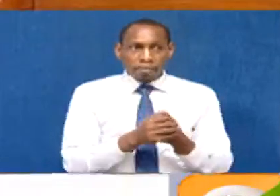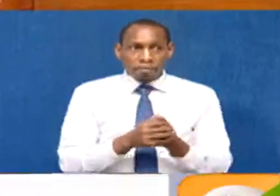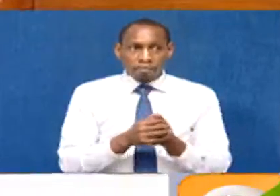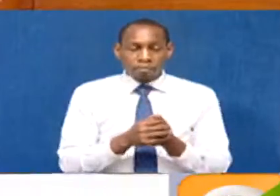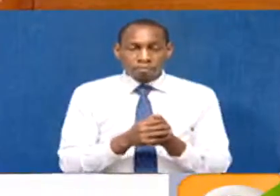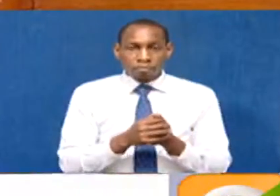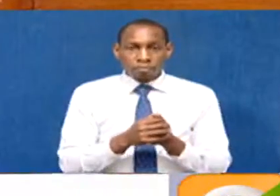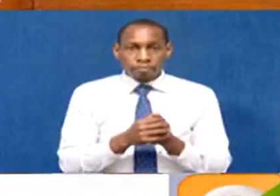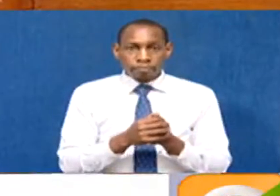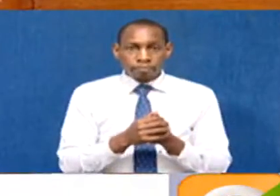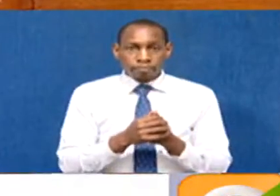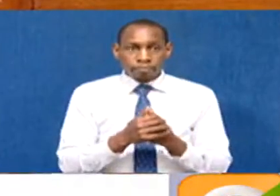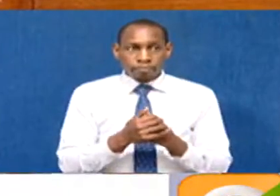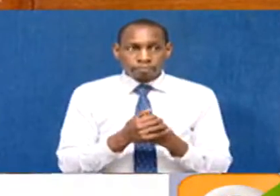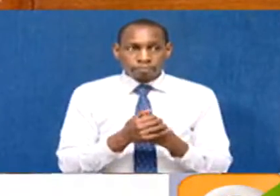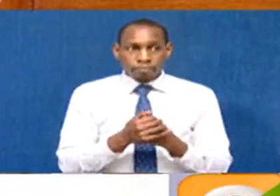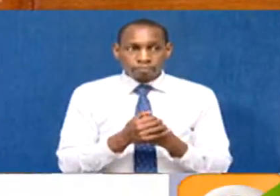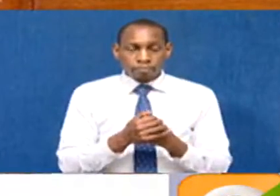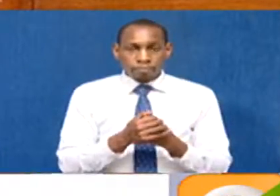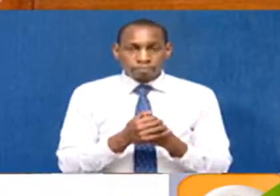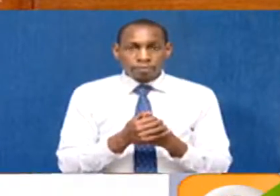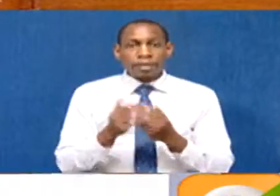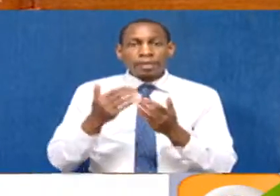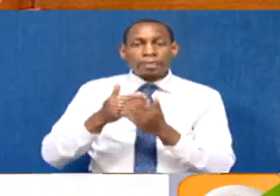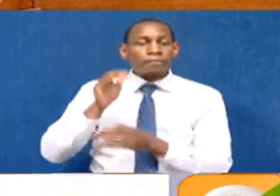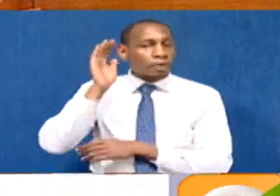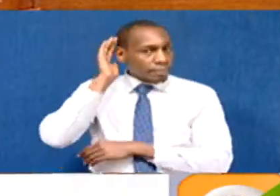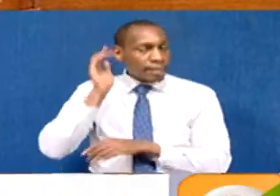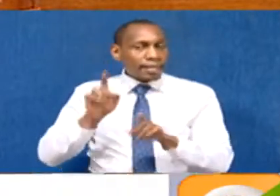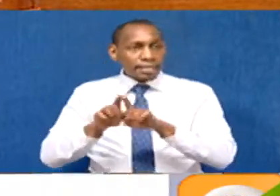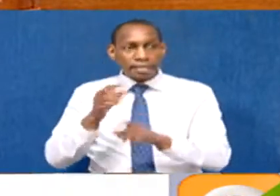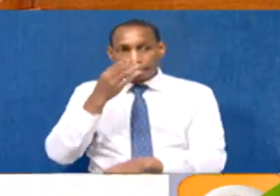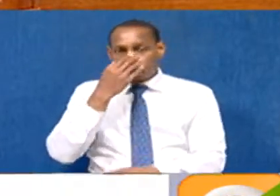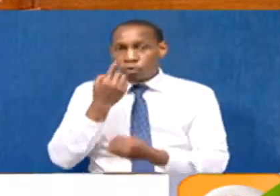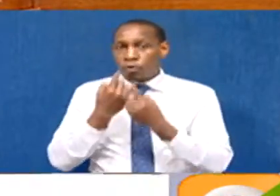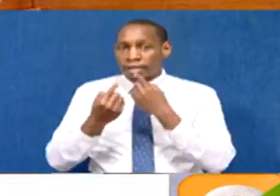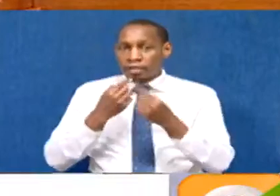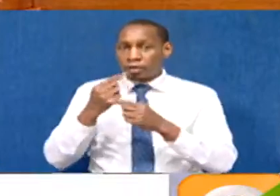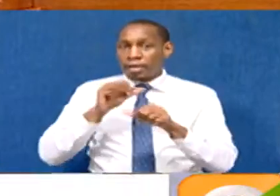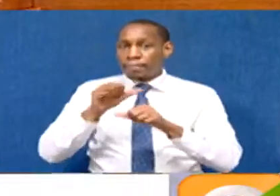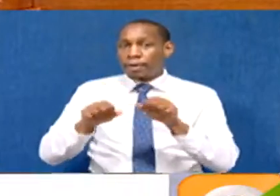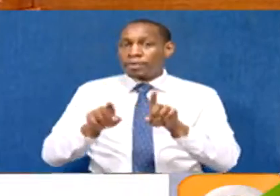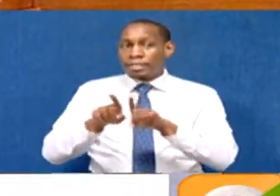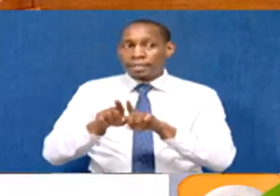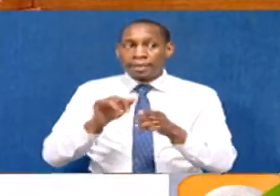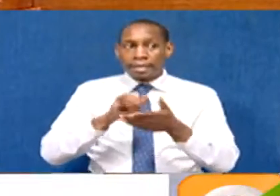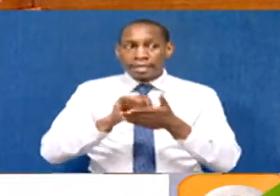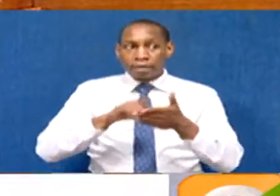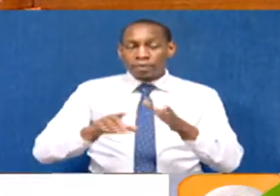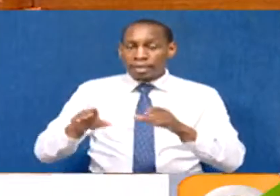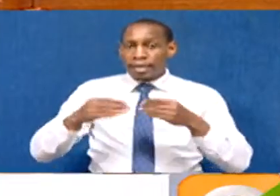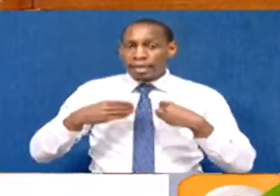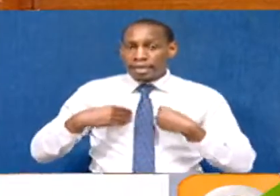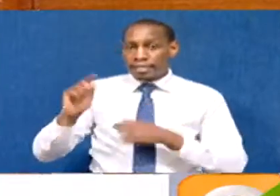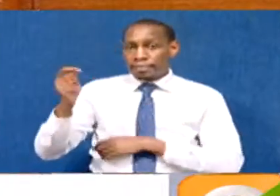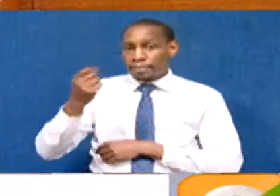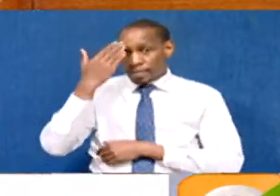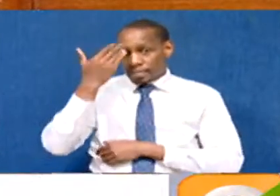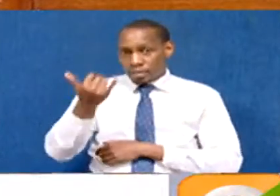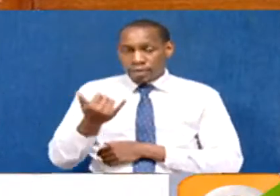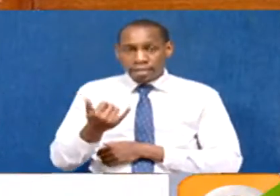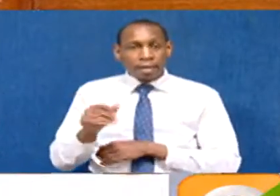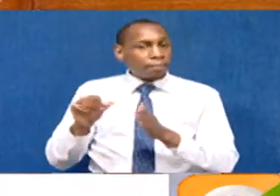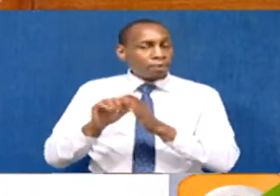conducted. And I have heard even William Ruto talking about it, and that he allowed the president, because that